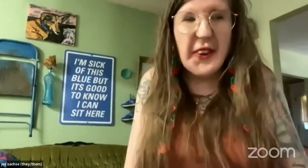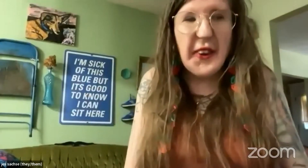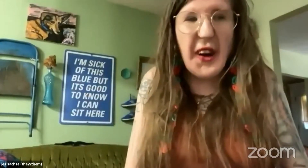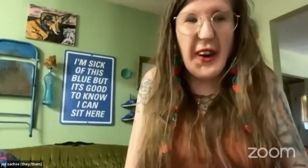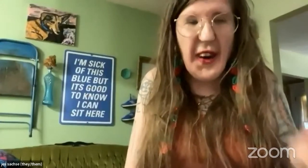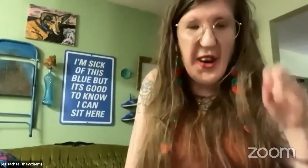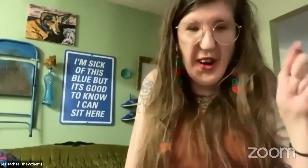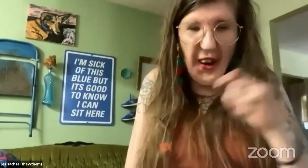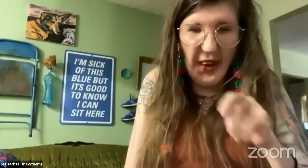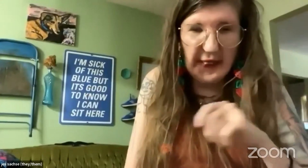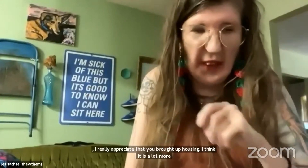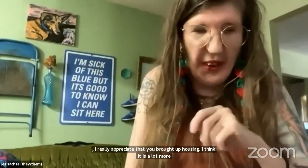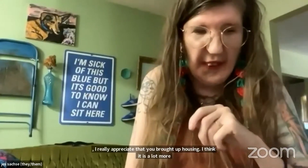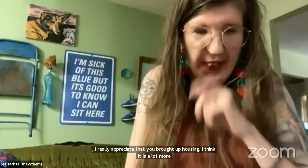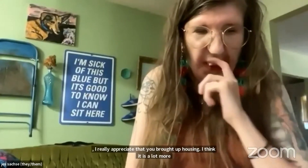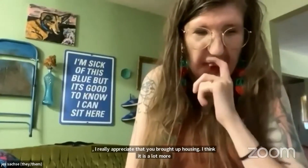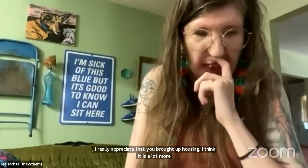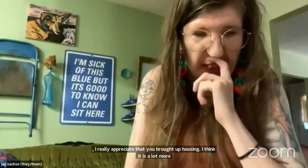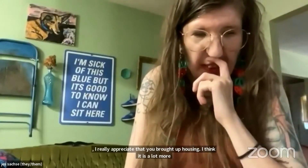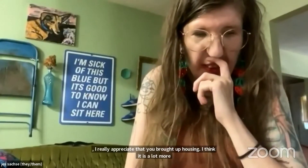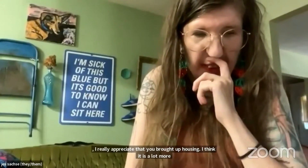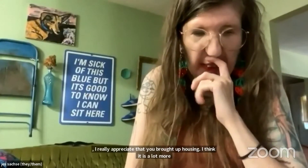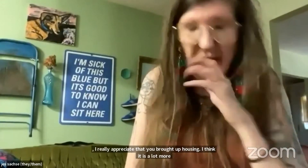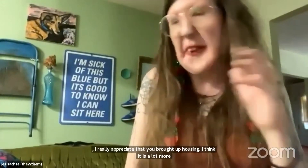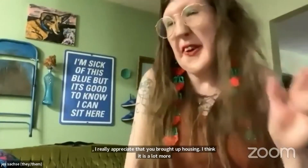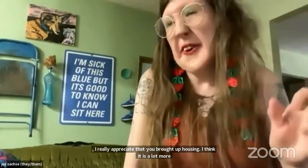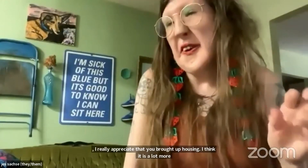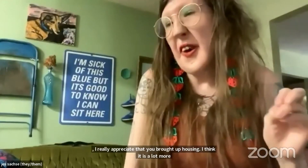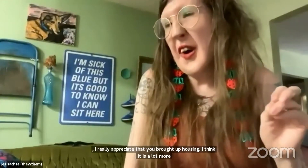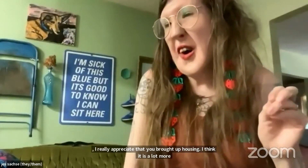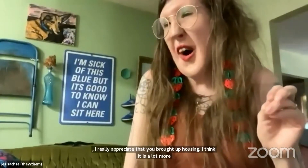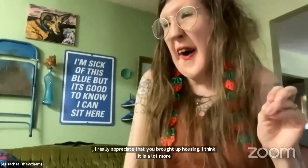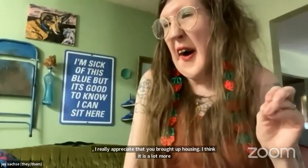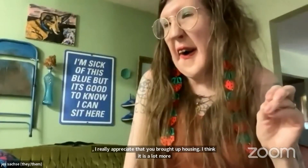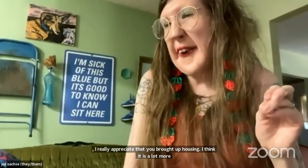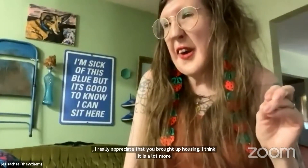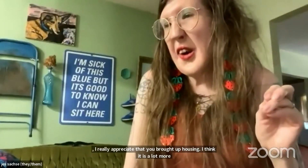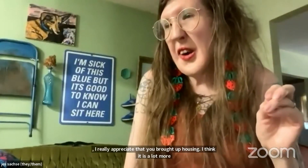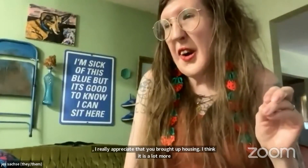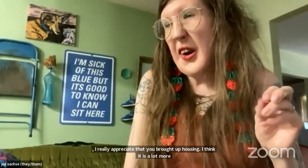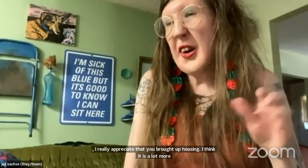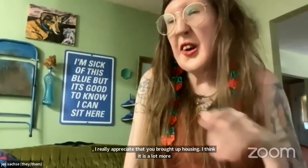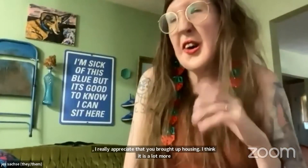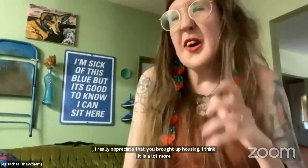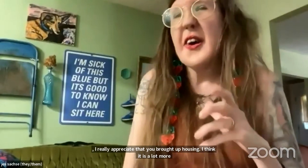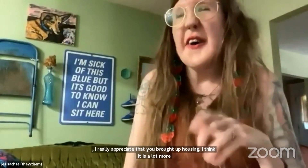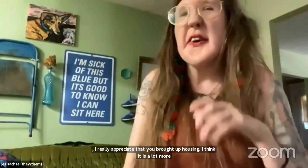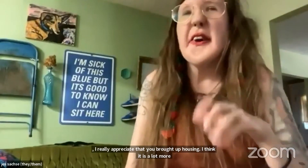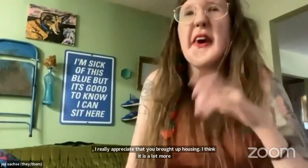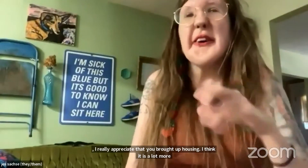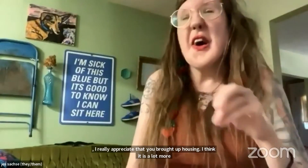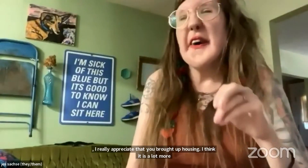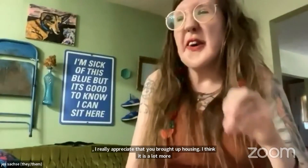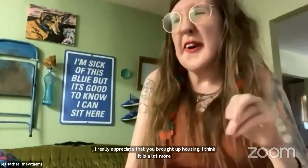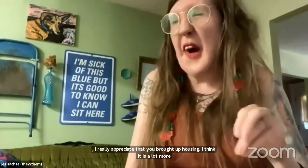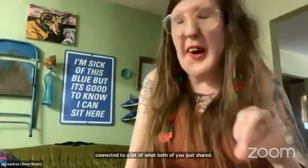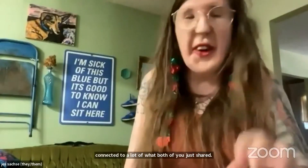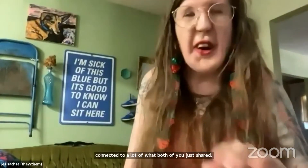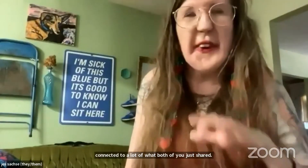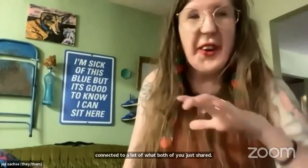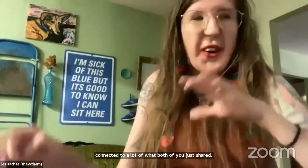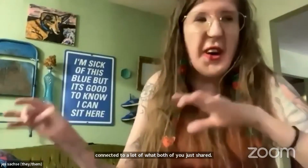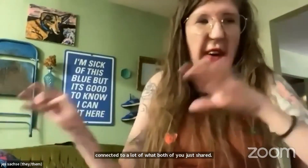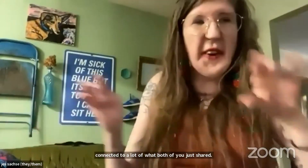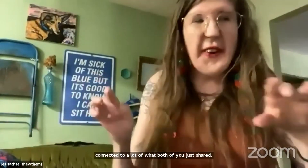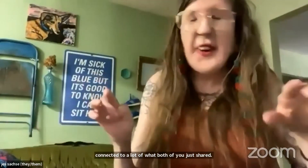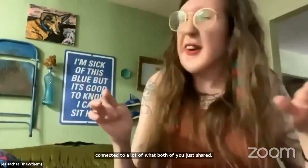both of you just shared and a lot of my notes that I just took while you both spoke. Part of why I'm really